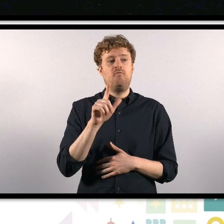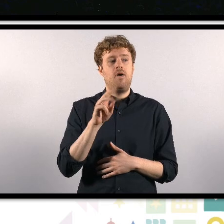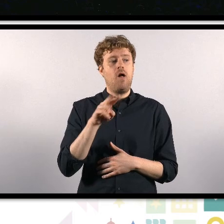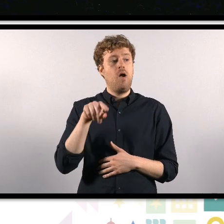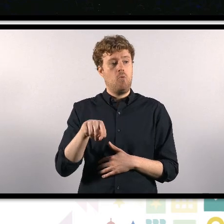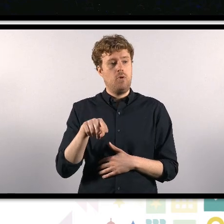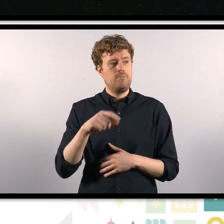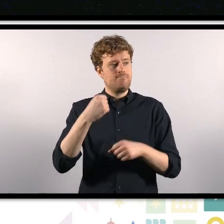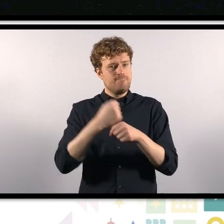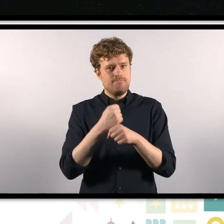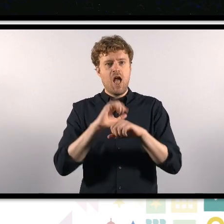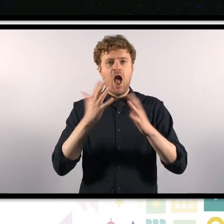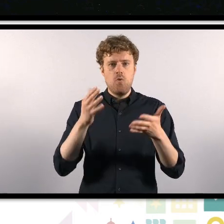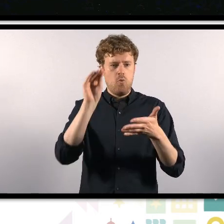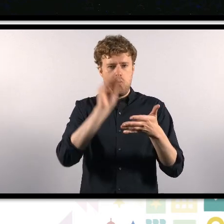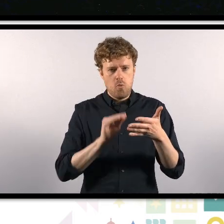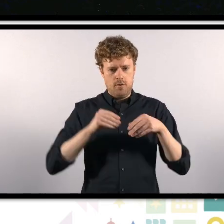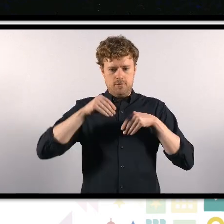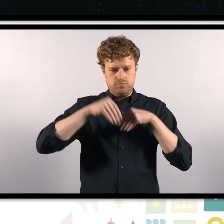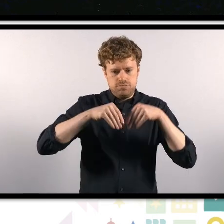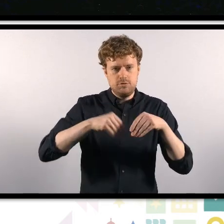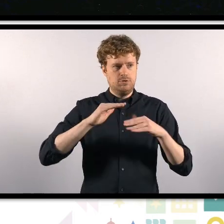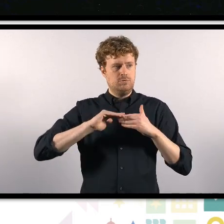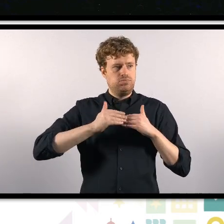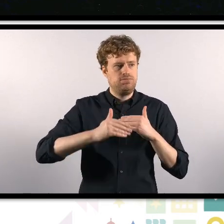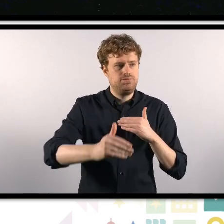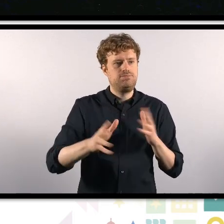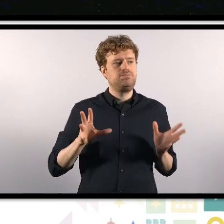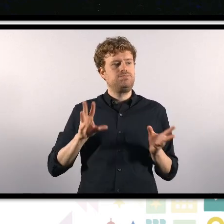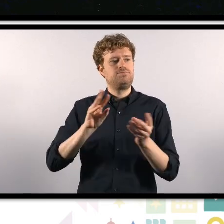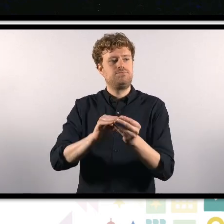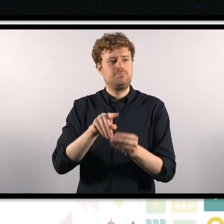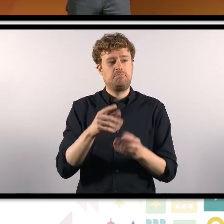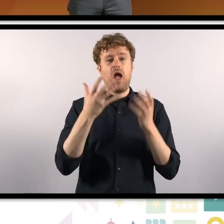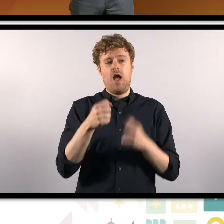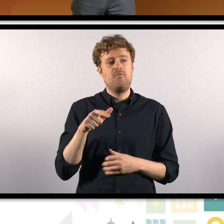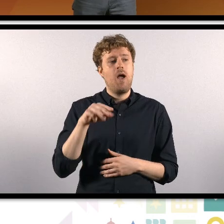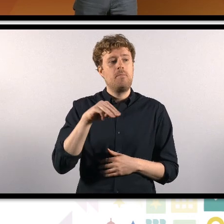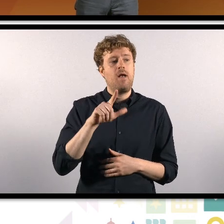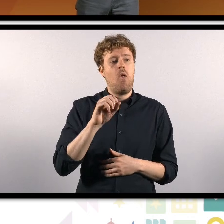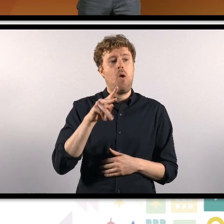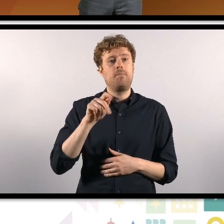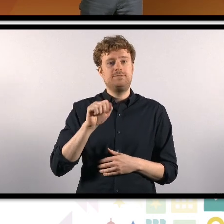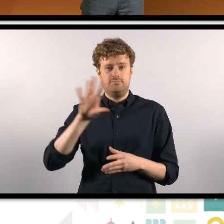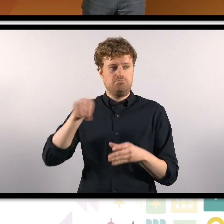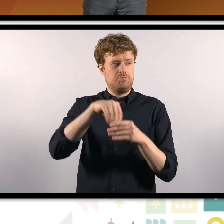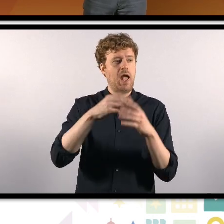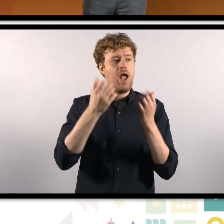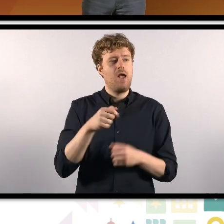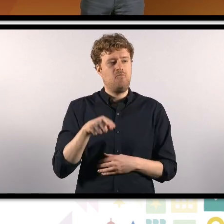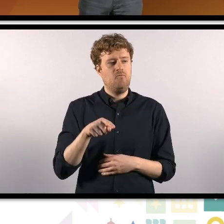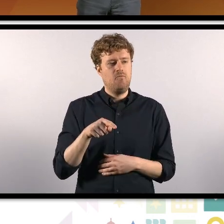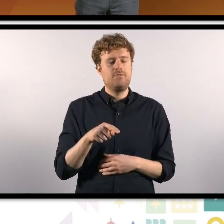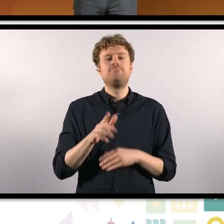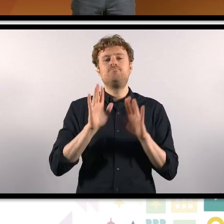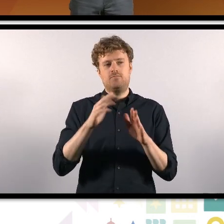ops built in. So now we'll get into kind of the key components of sign language recognition and